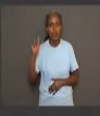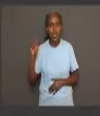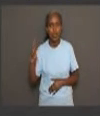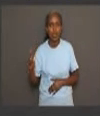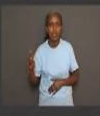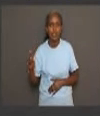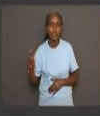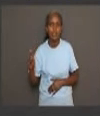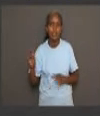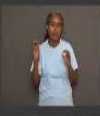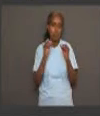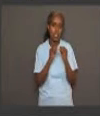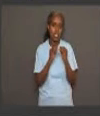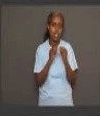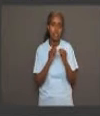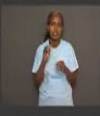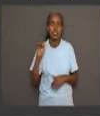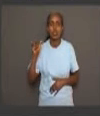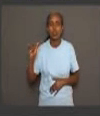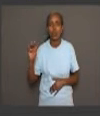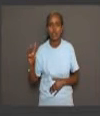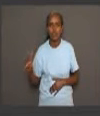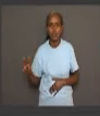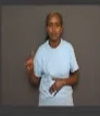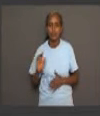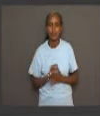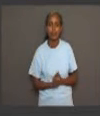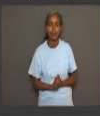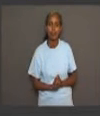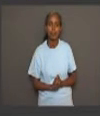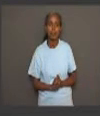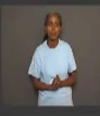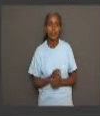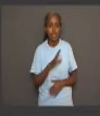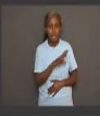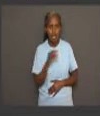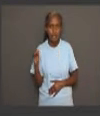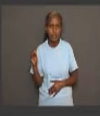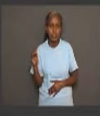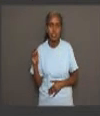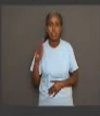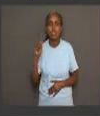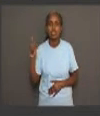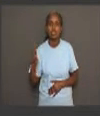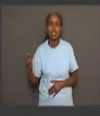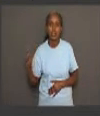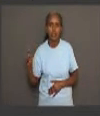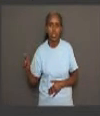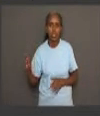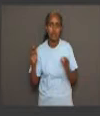y1 plus y2, and